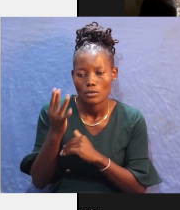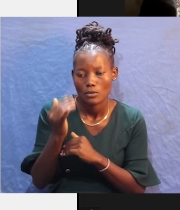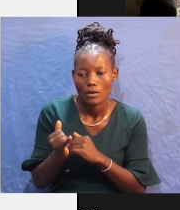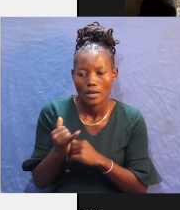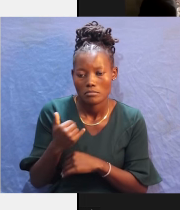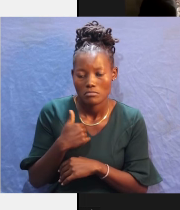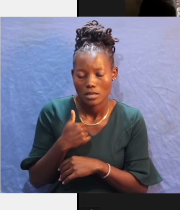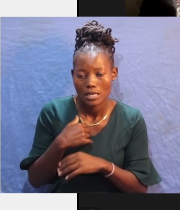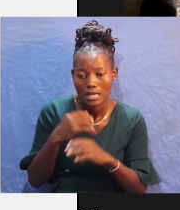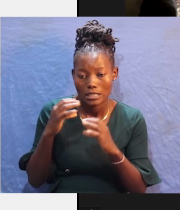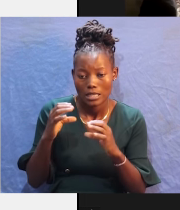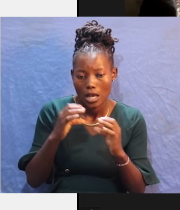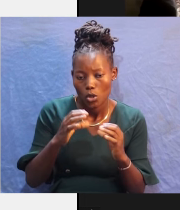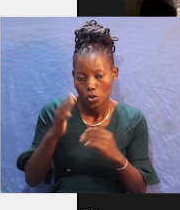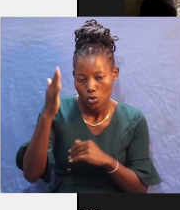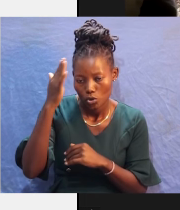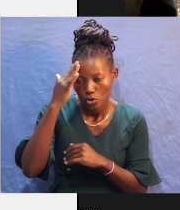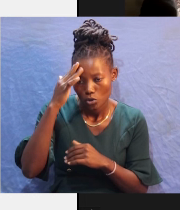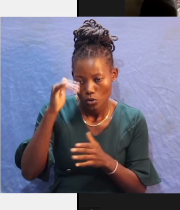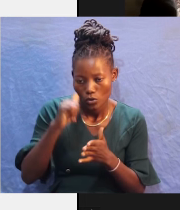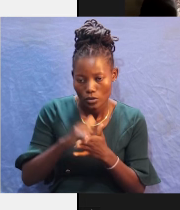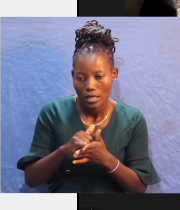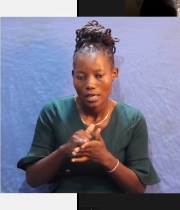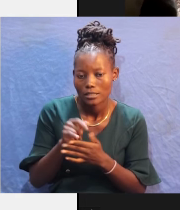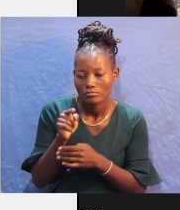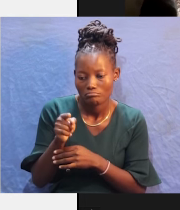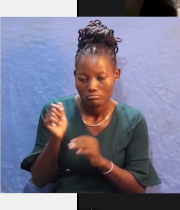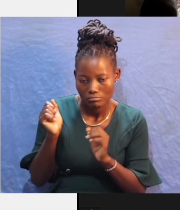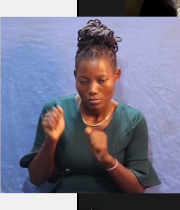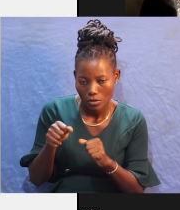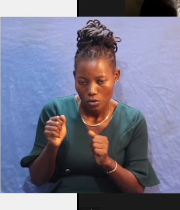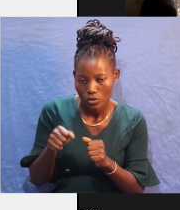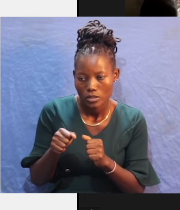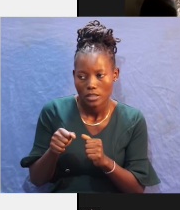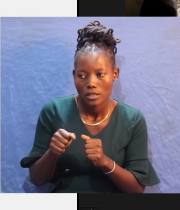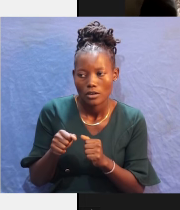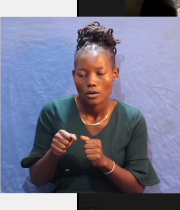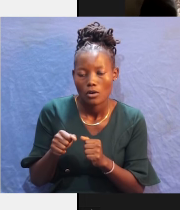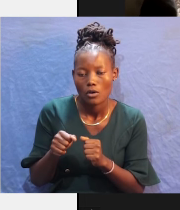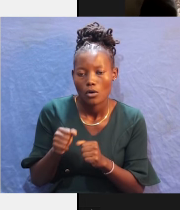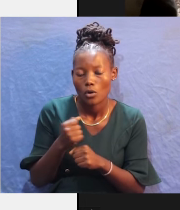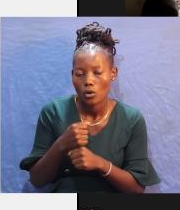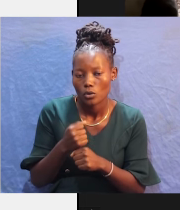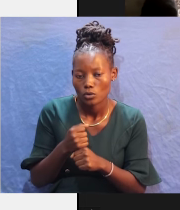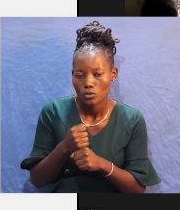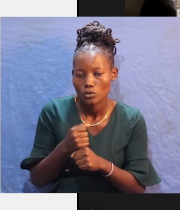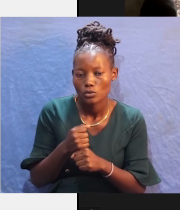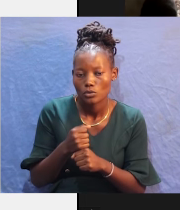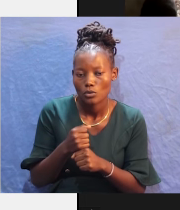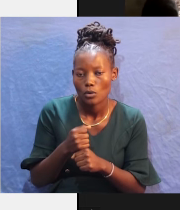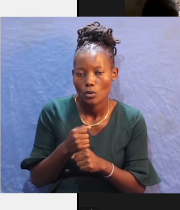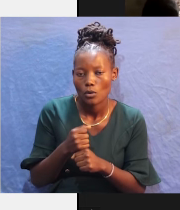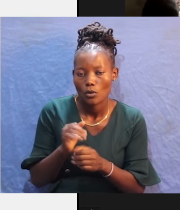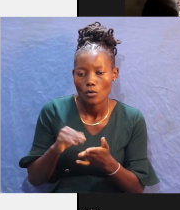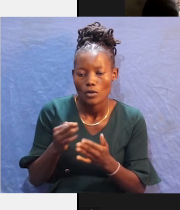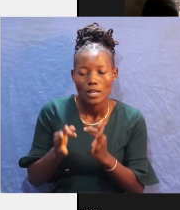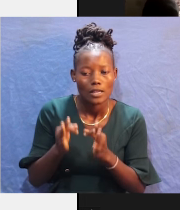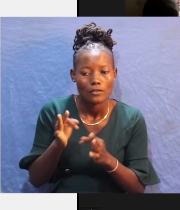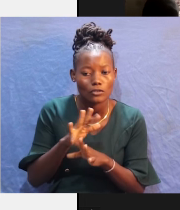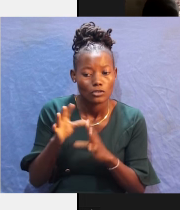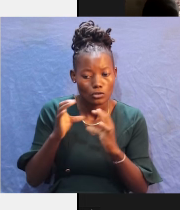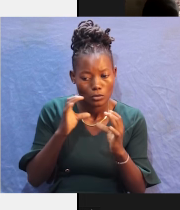on those players that are in our team. So now we come back to this sport plus and plus sport, which is the